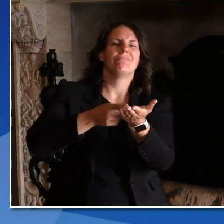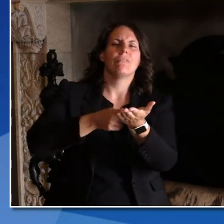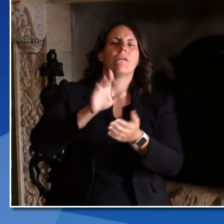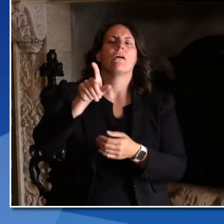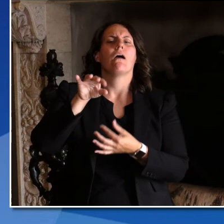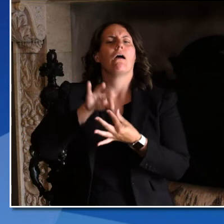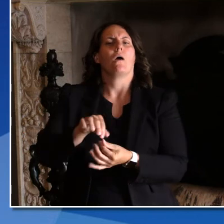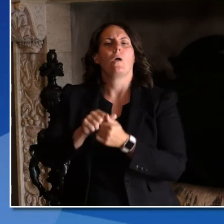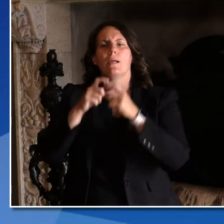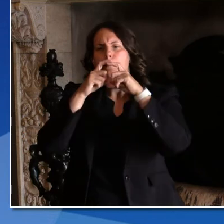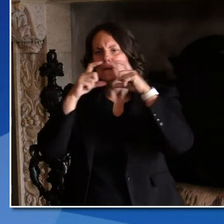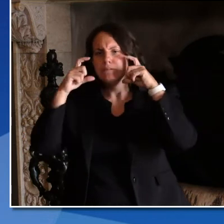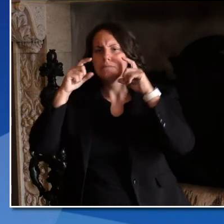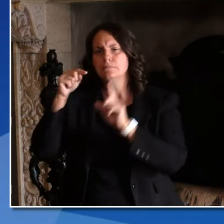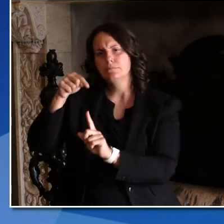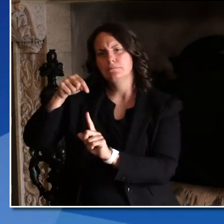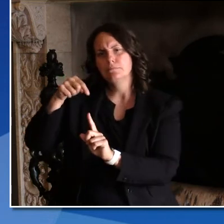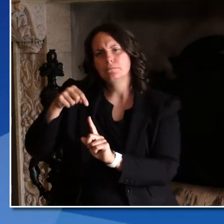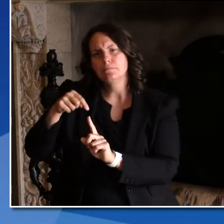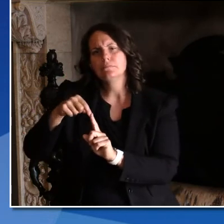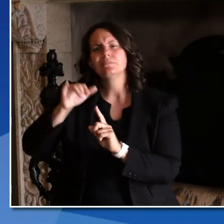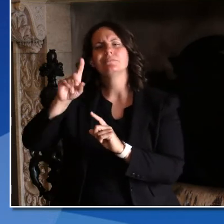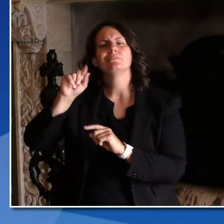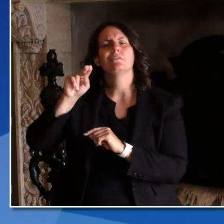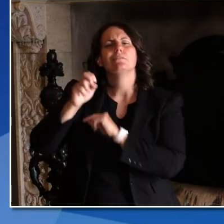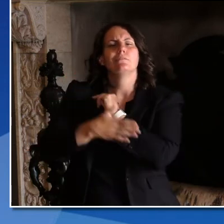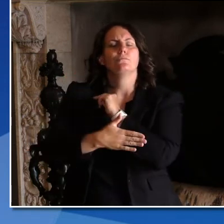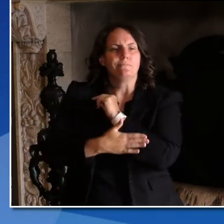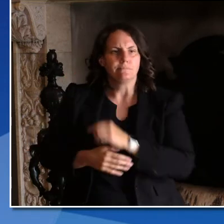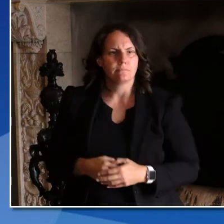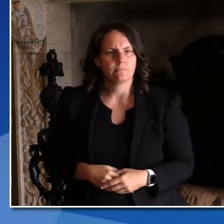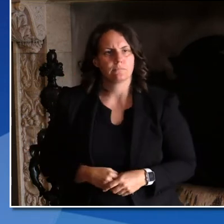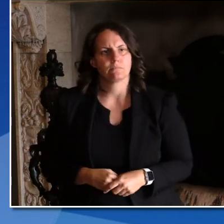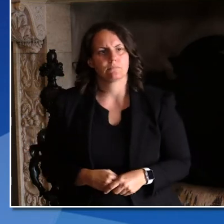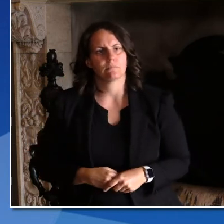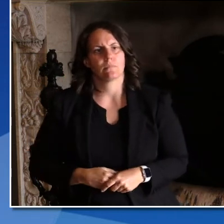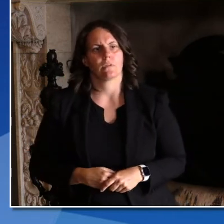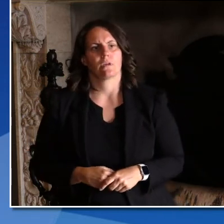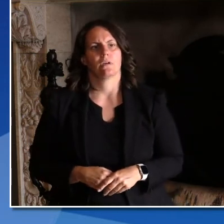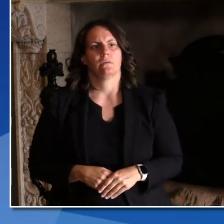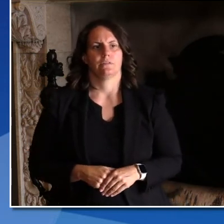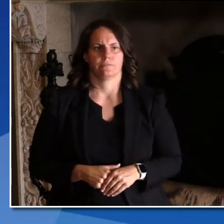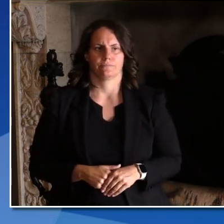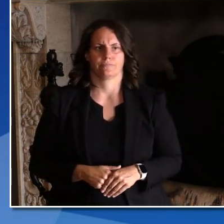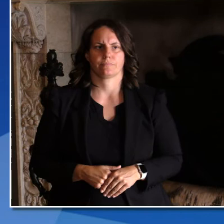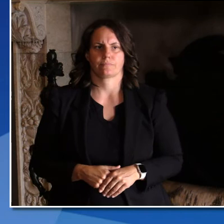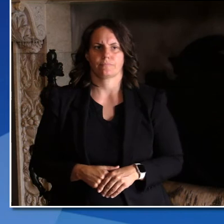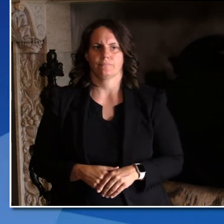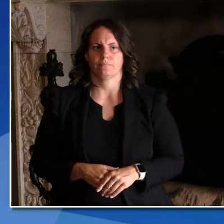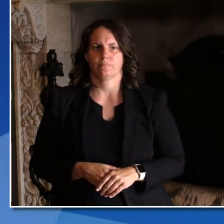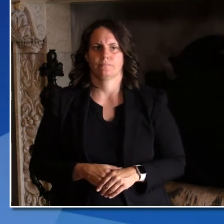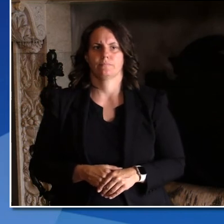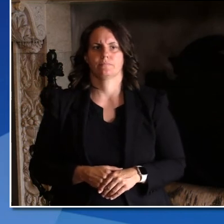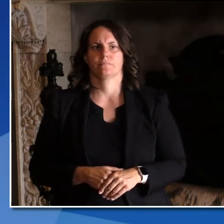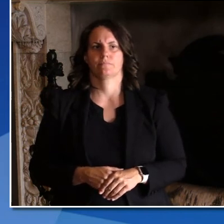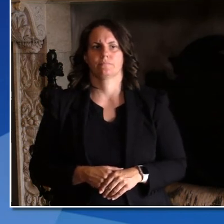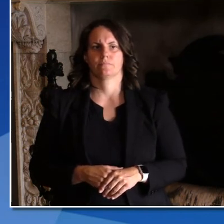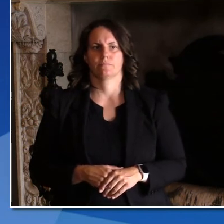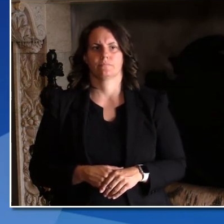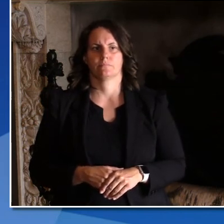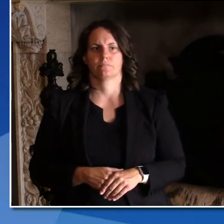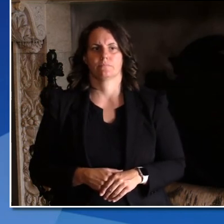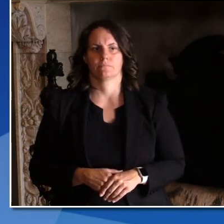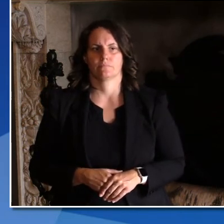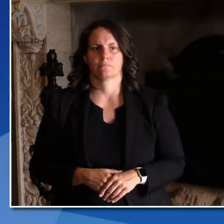so actually just today, Marathon County announced it's requiring employees to wear masks, and I know the state is requiring that of its employees